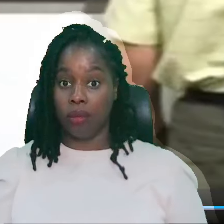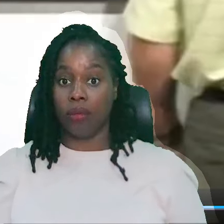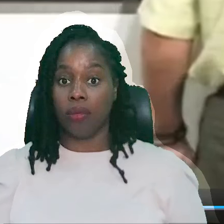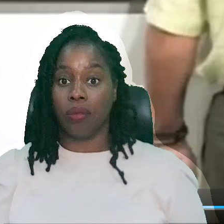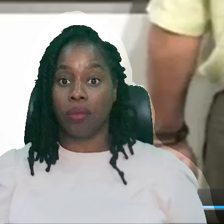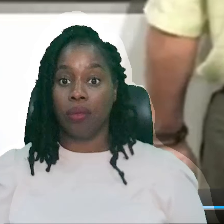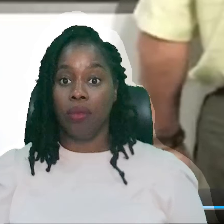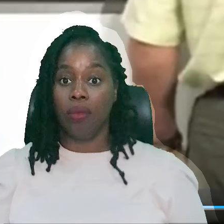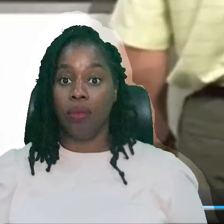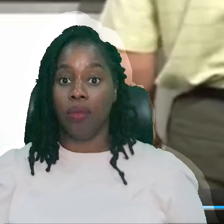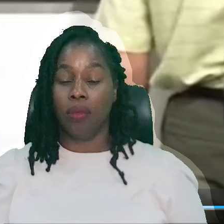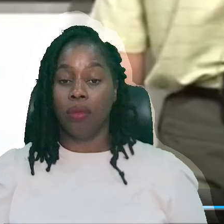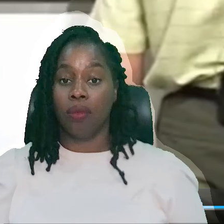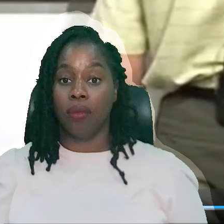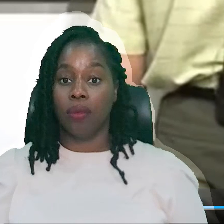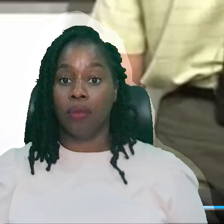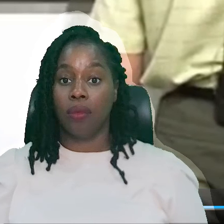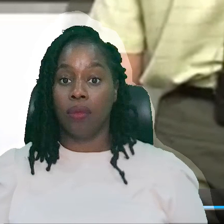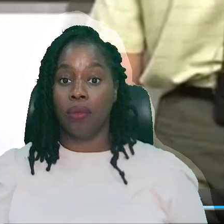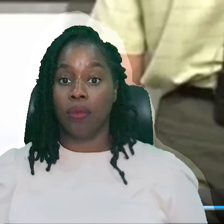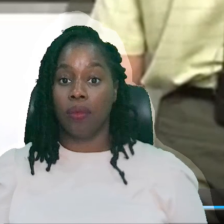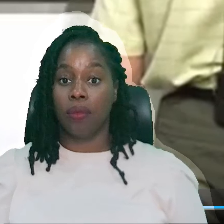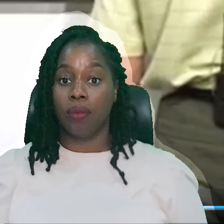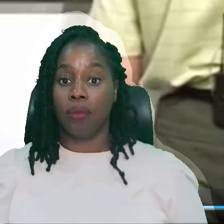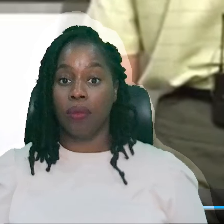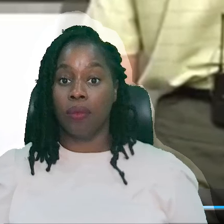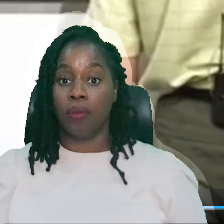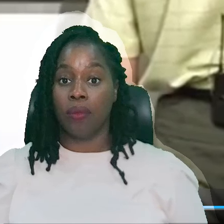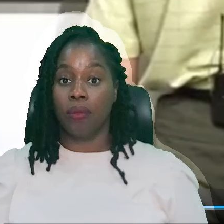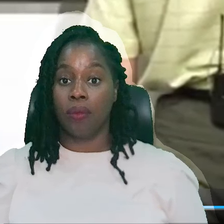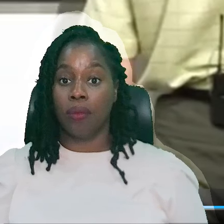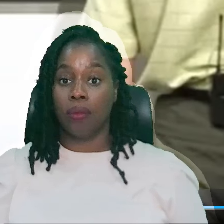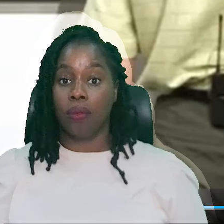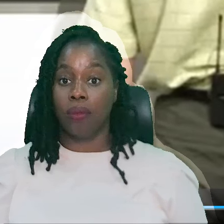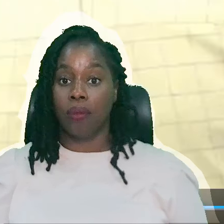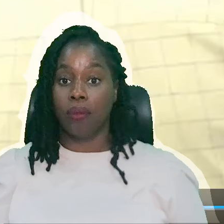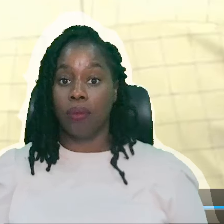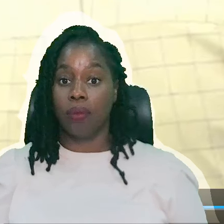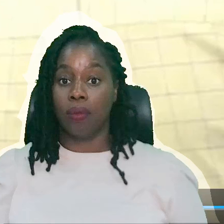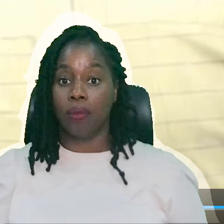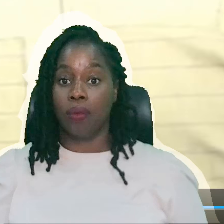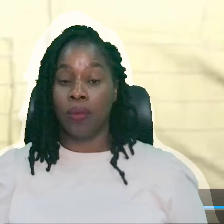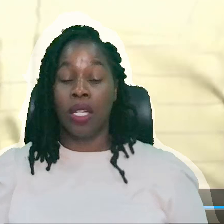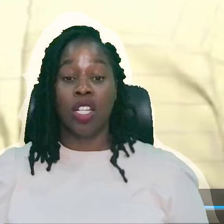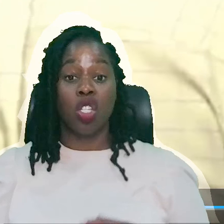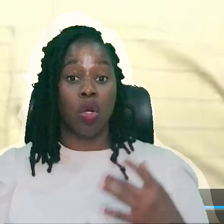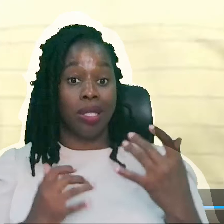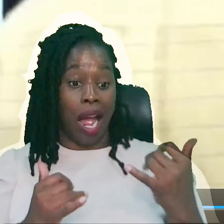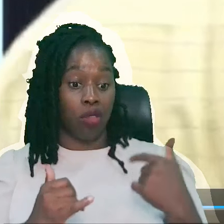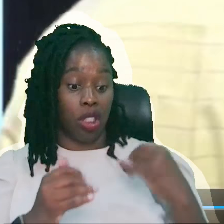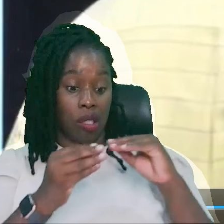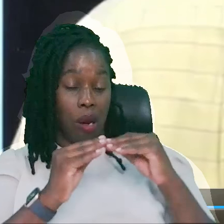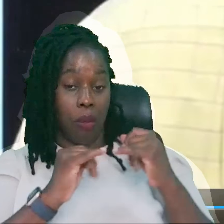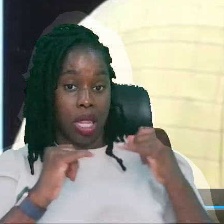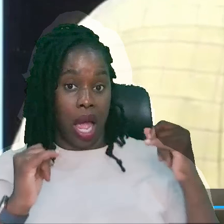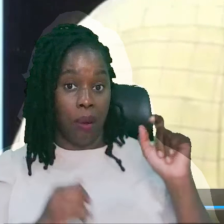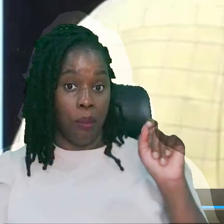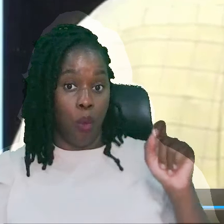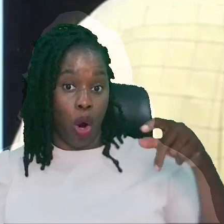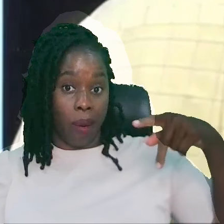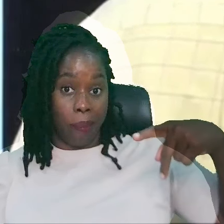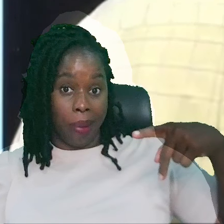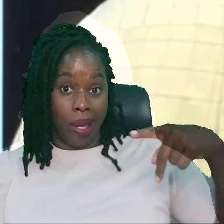and you're told that point P is at the number 87 and